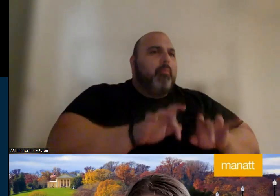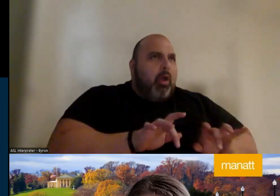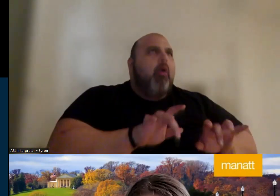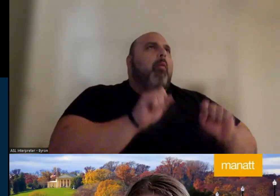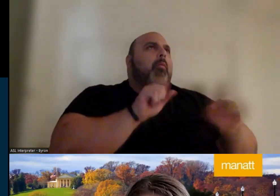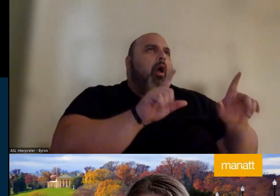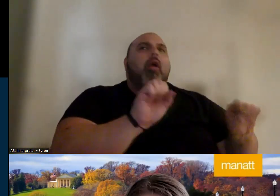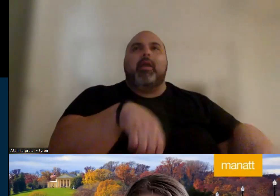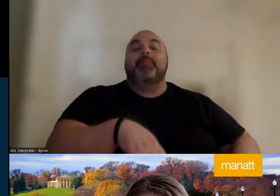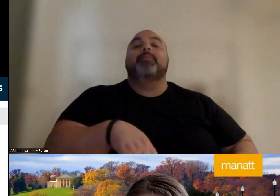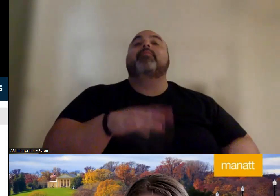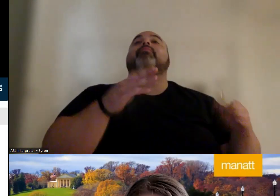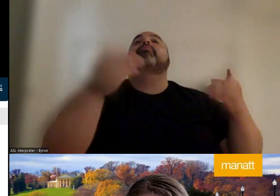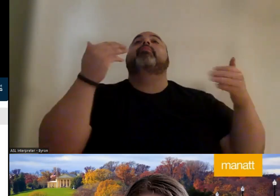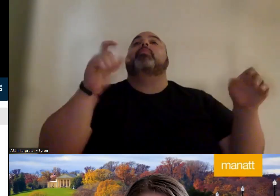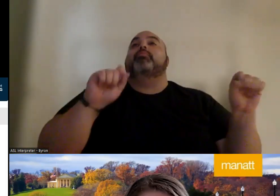next slide.